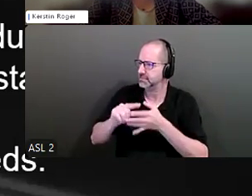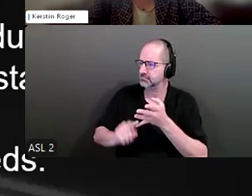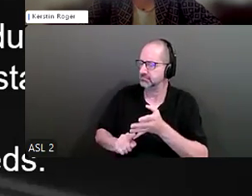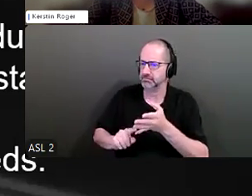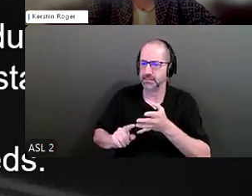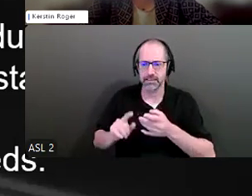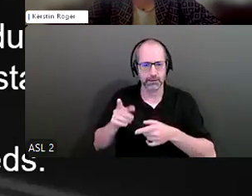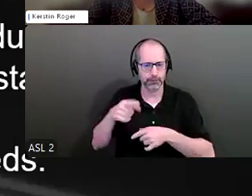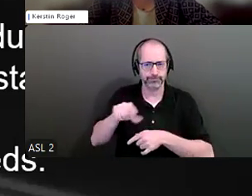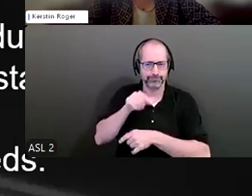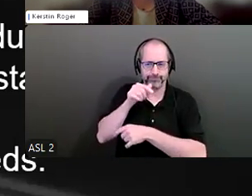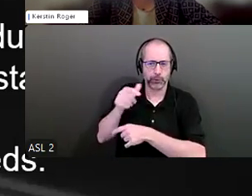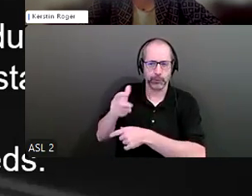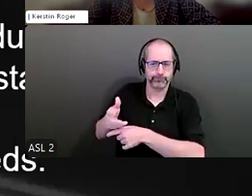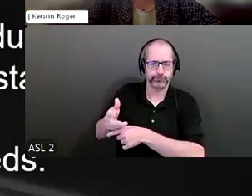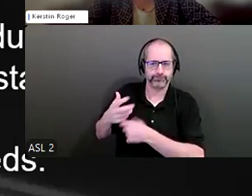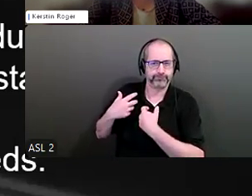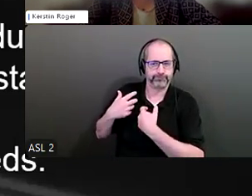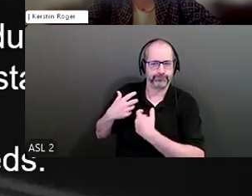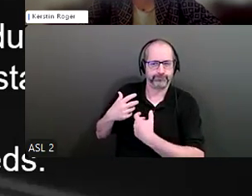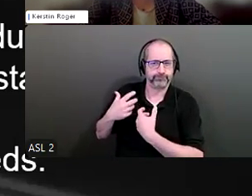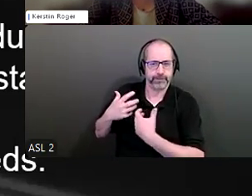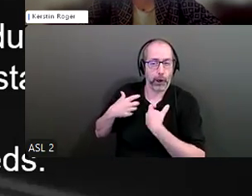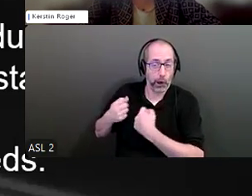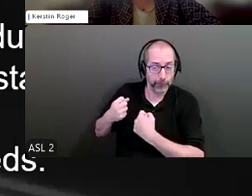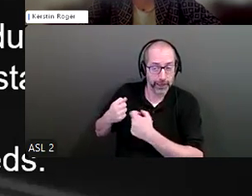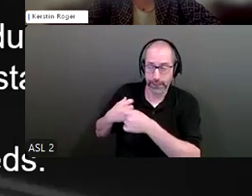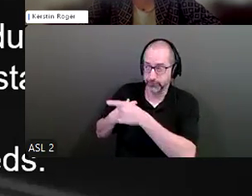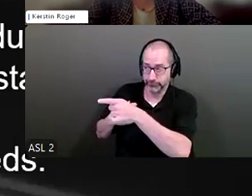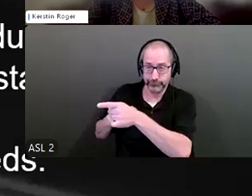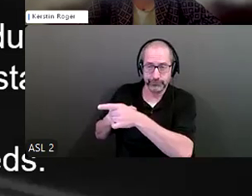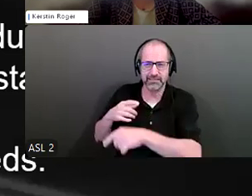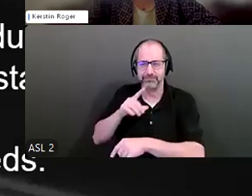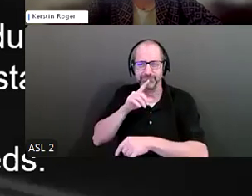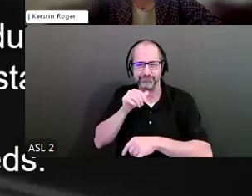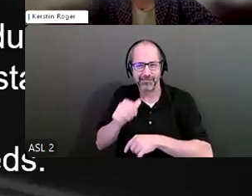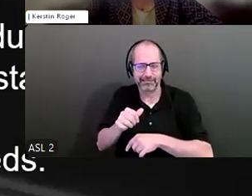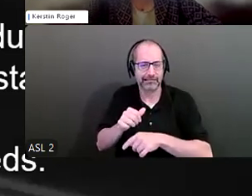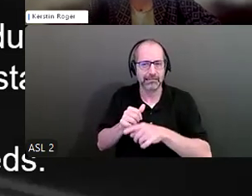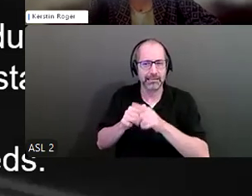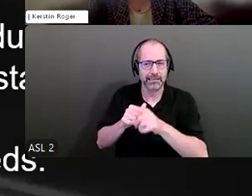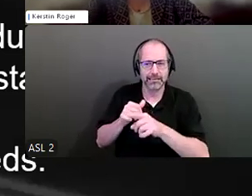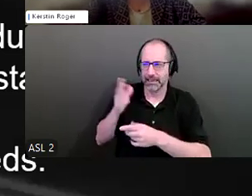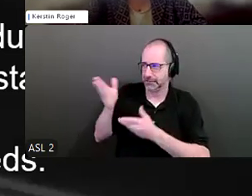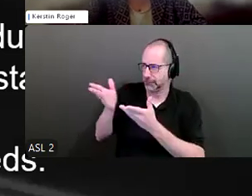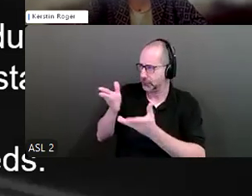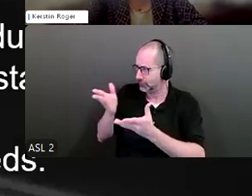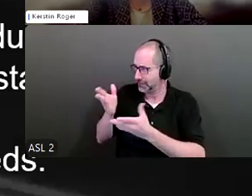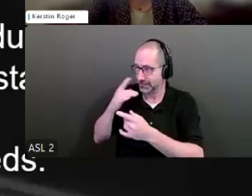the services, so they're skeptical about the services, the effectiveness of